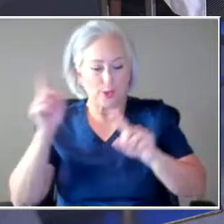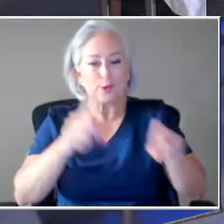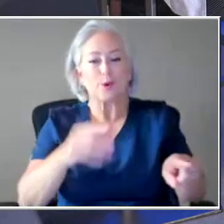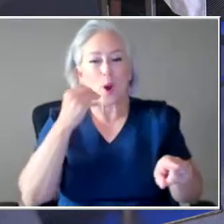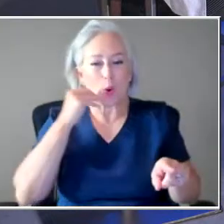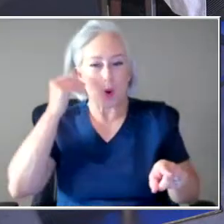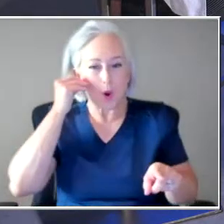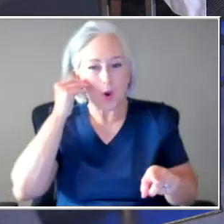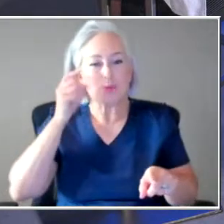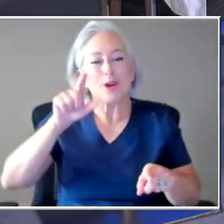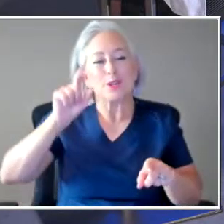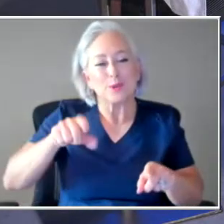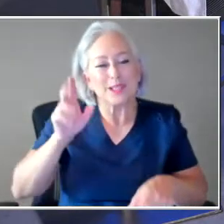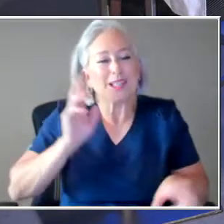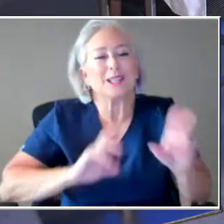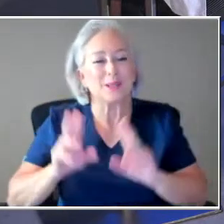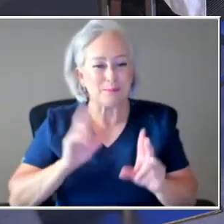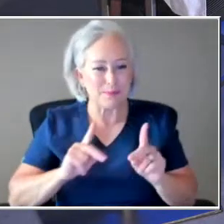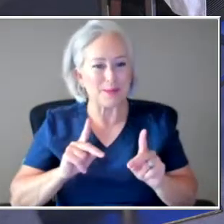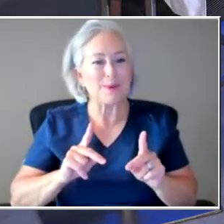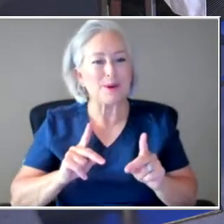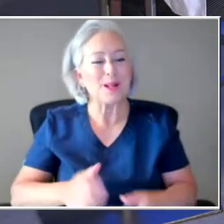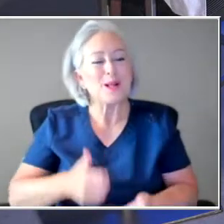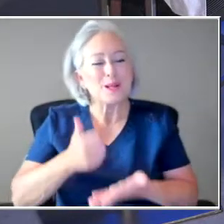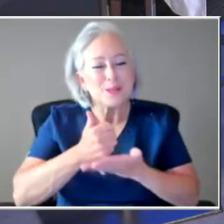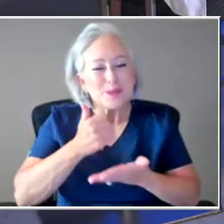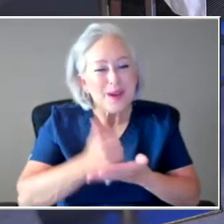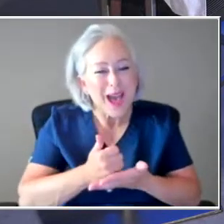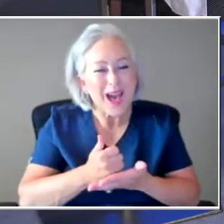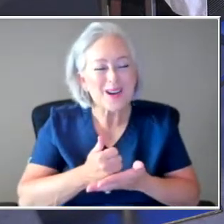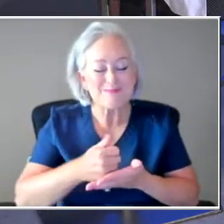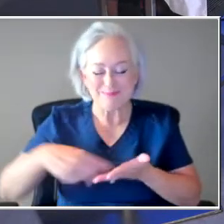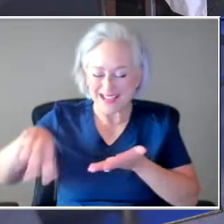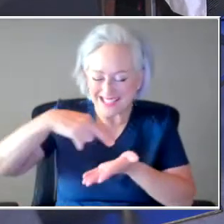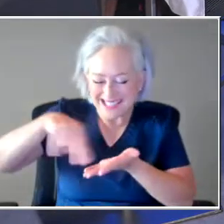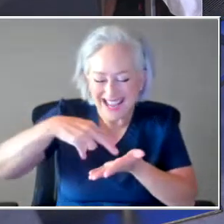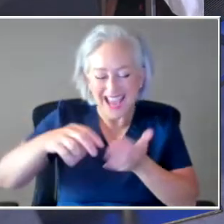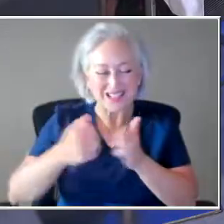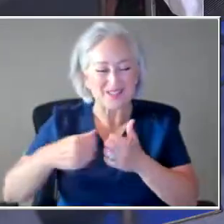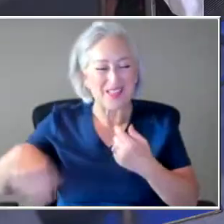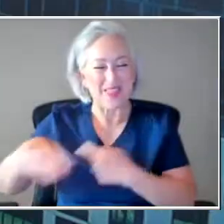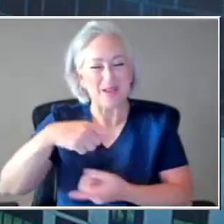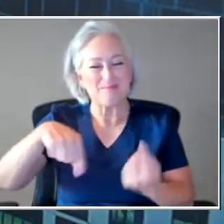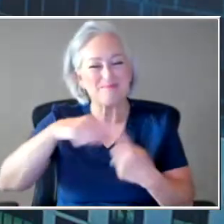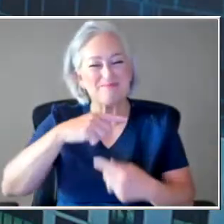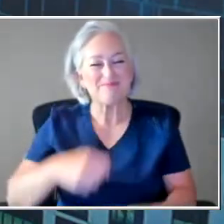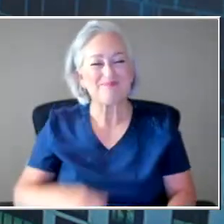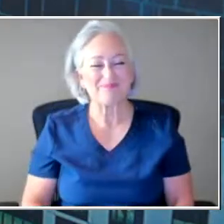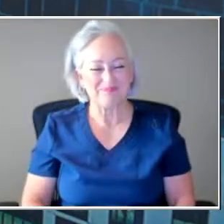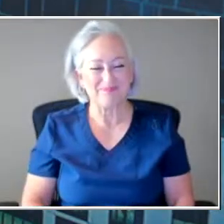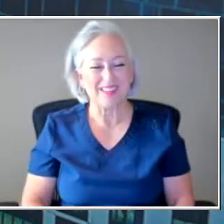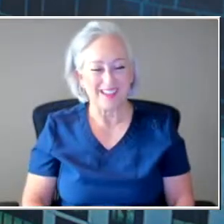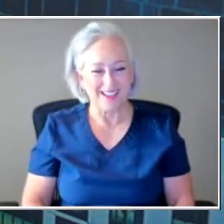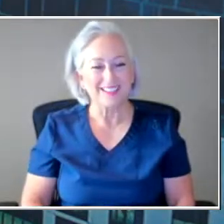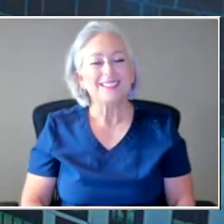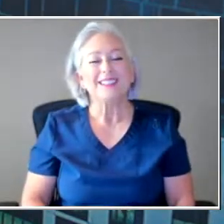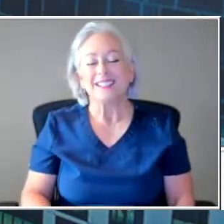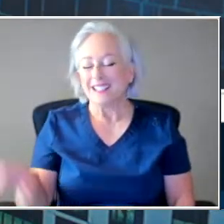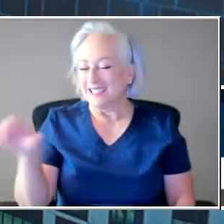kind of catch those patients and dance around for them. That's exactly right. And we try to be lighthearted in clinic and be